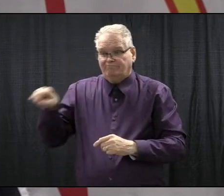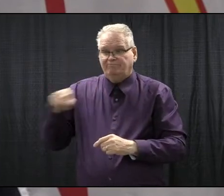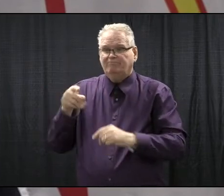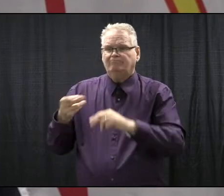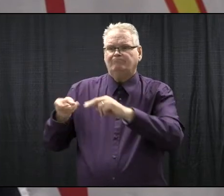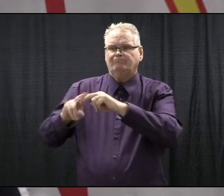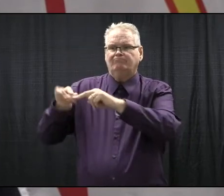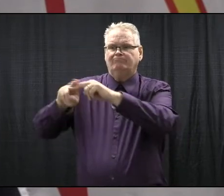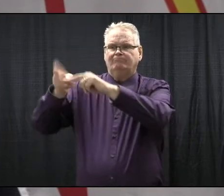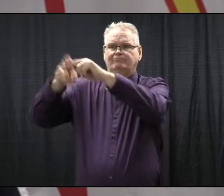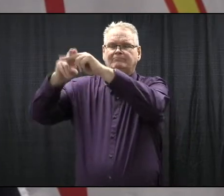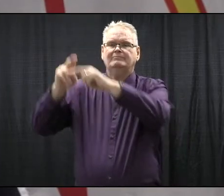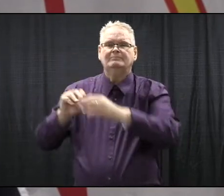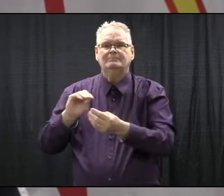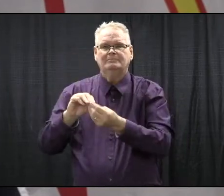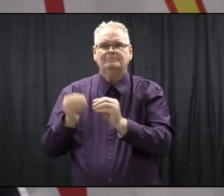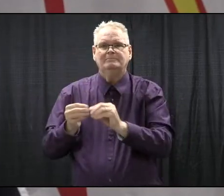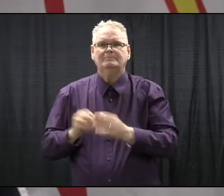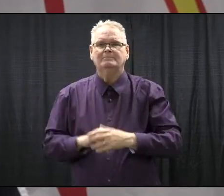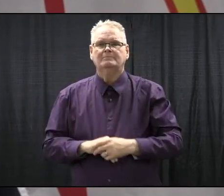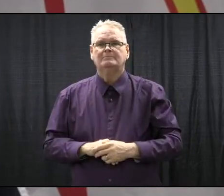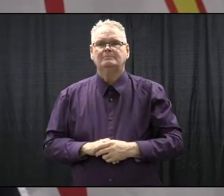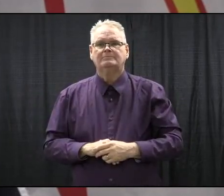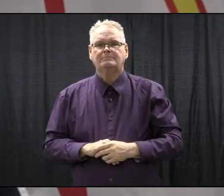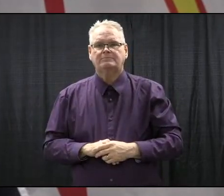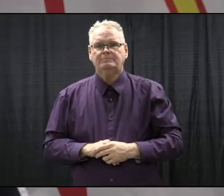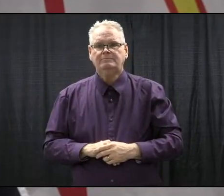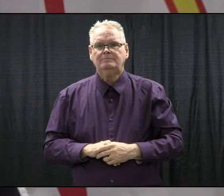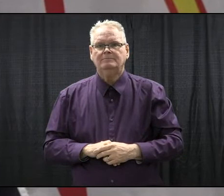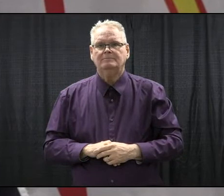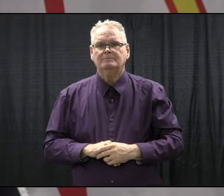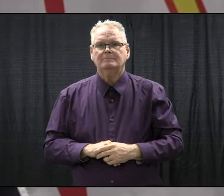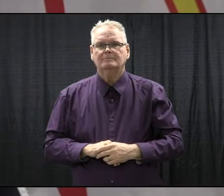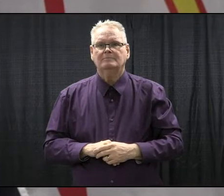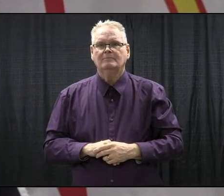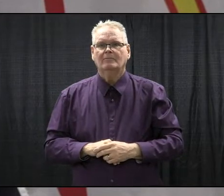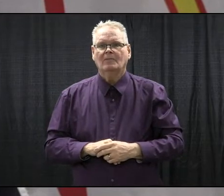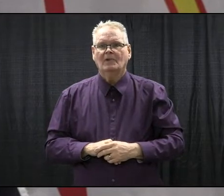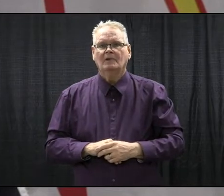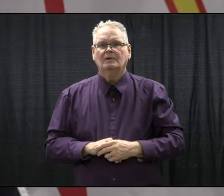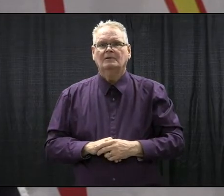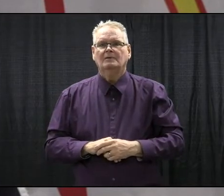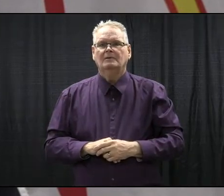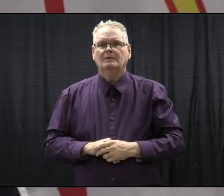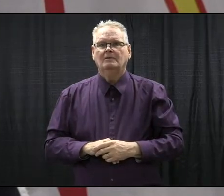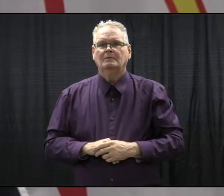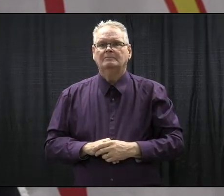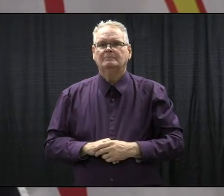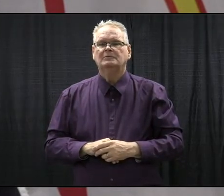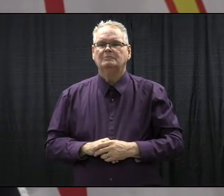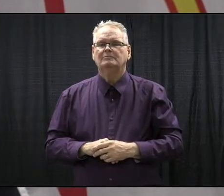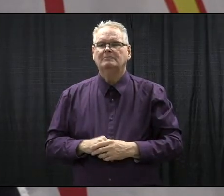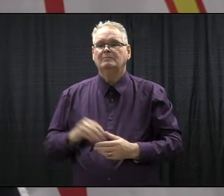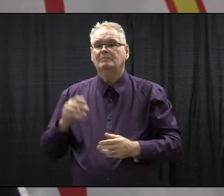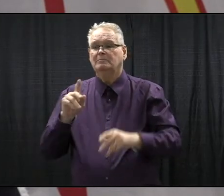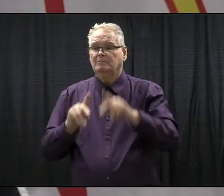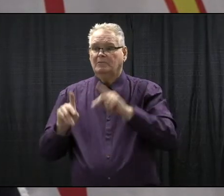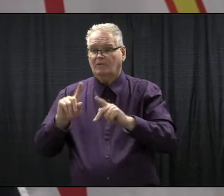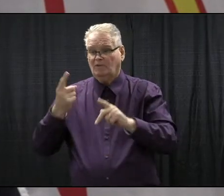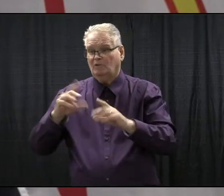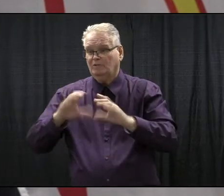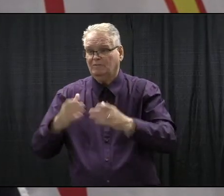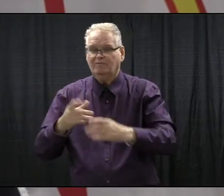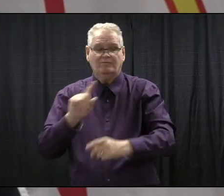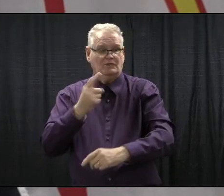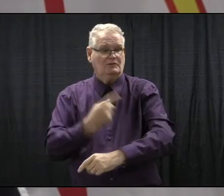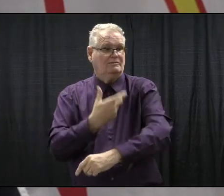it appears that the ones who have gotten their first doses are eager enough to get their second, that those numbers are rising. But you know,